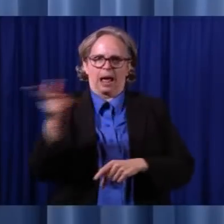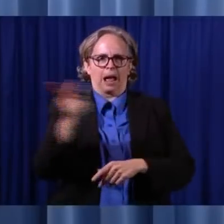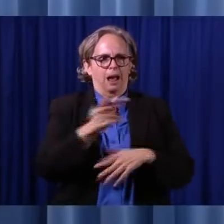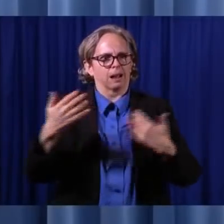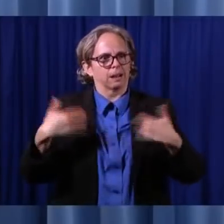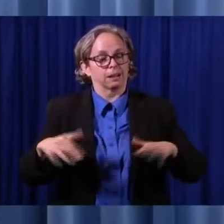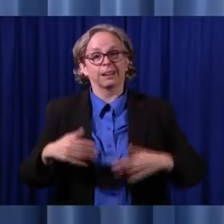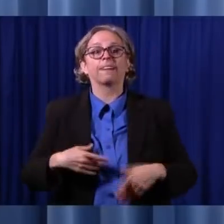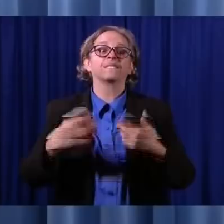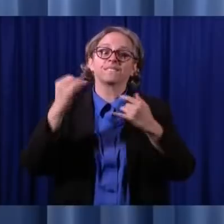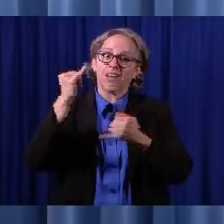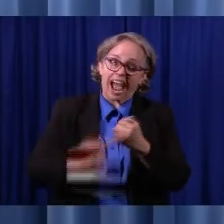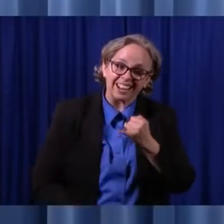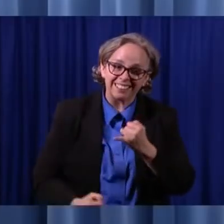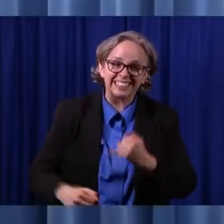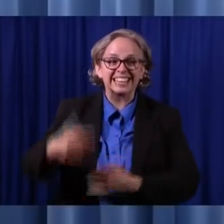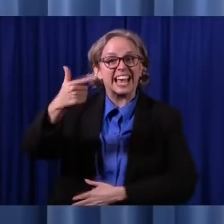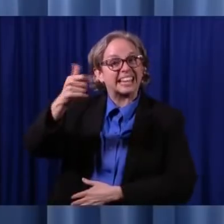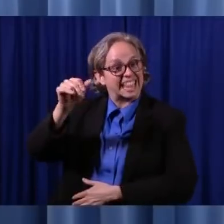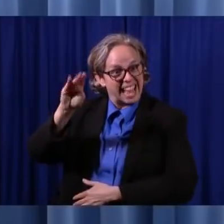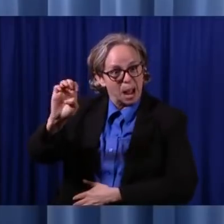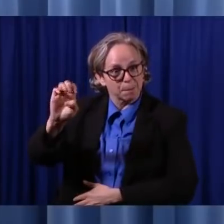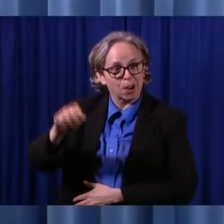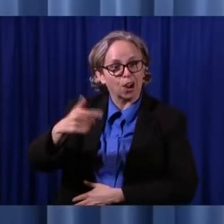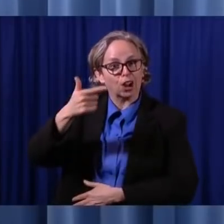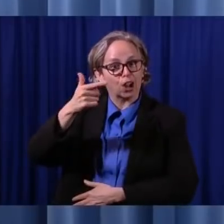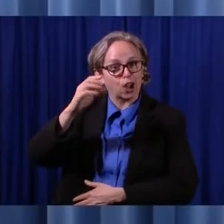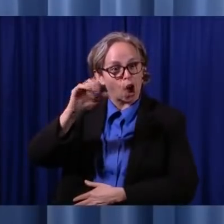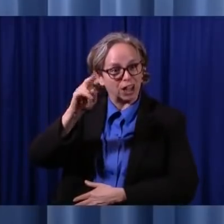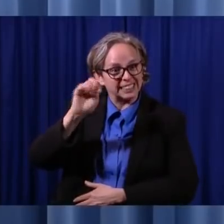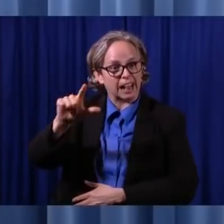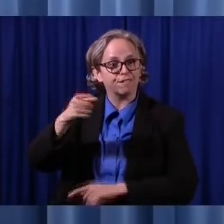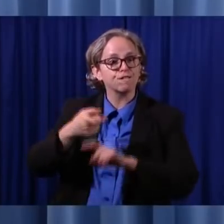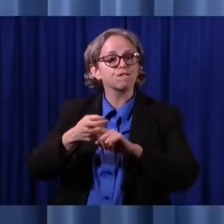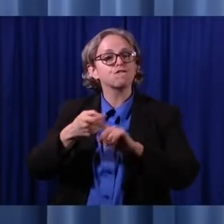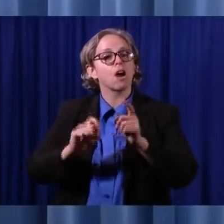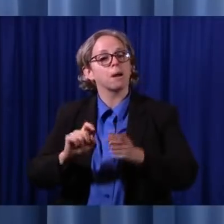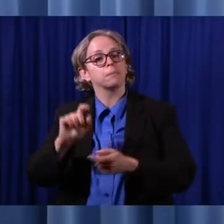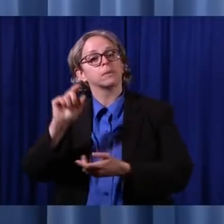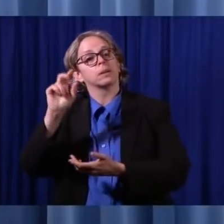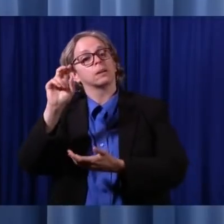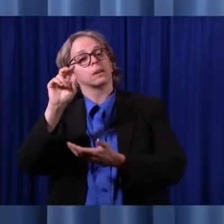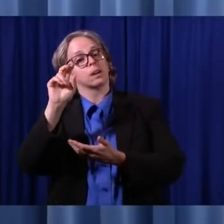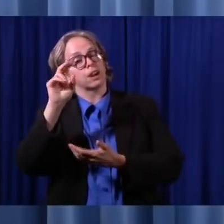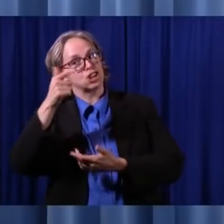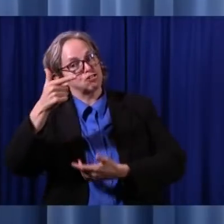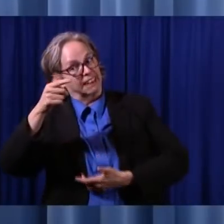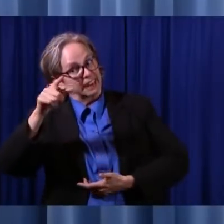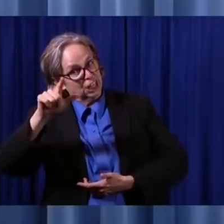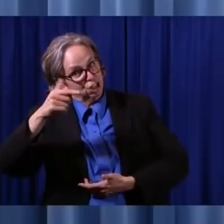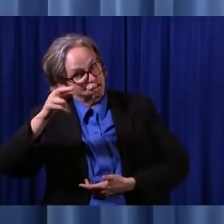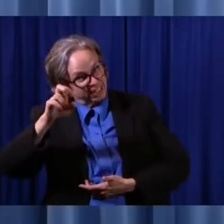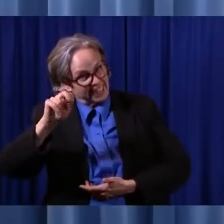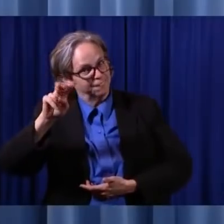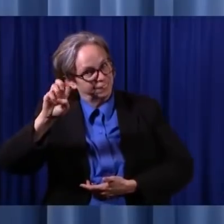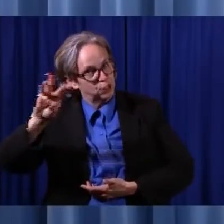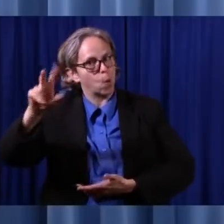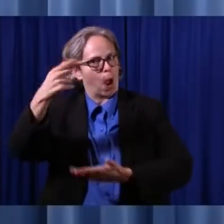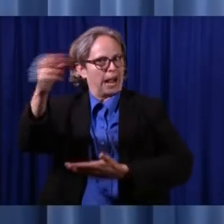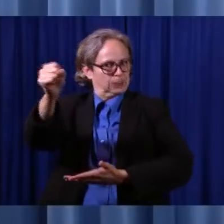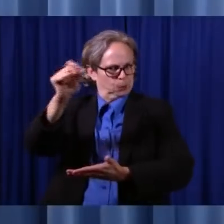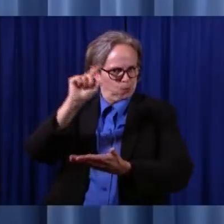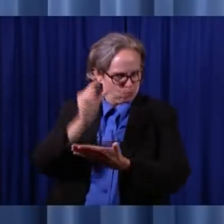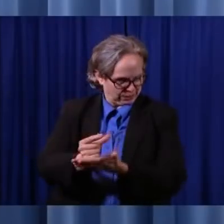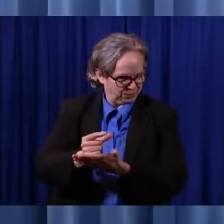friend Gabe Caudell, who graduated from Greenview High School, and to all of your children and grandchildren and friends